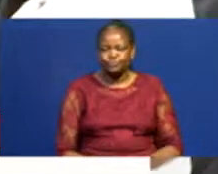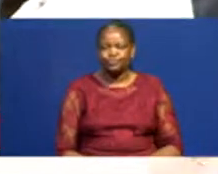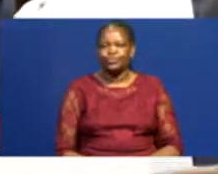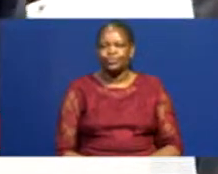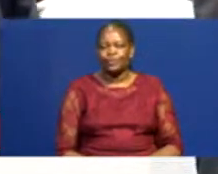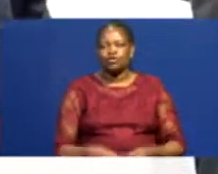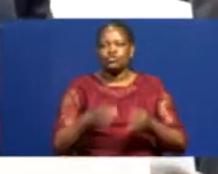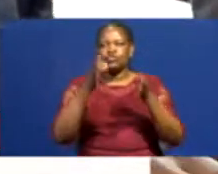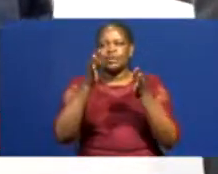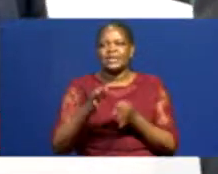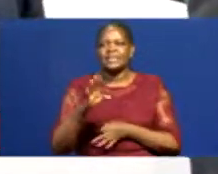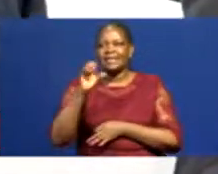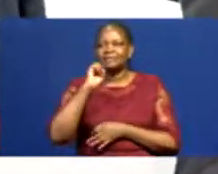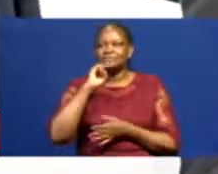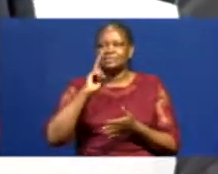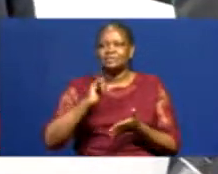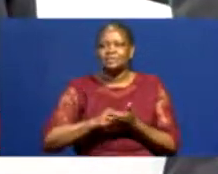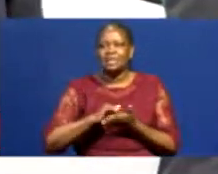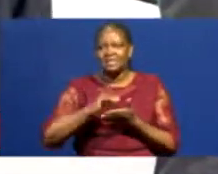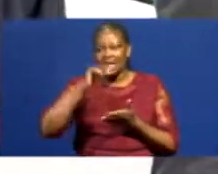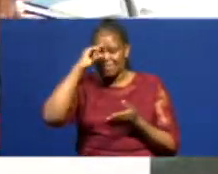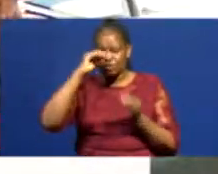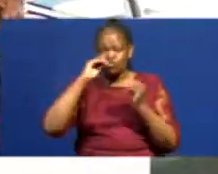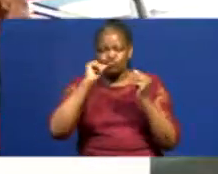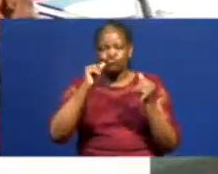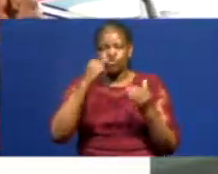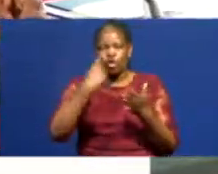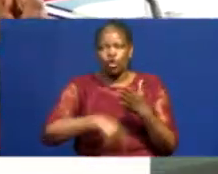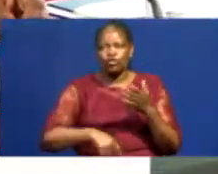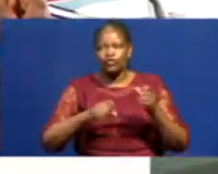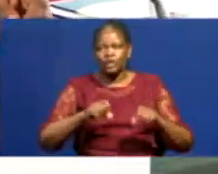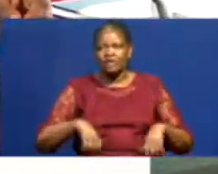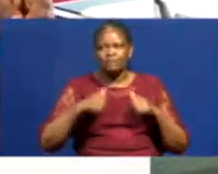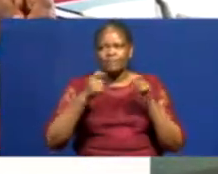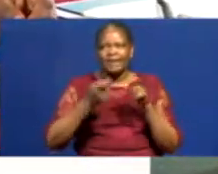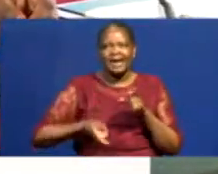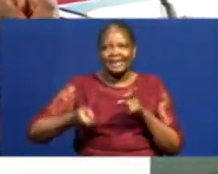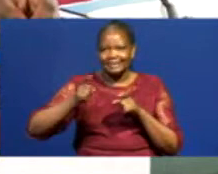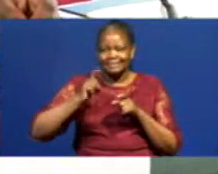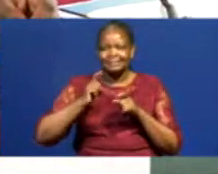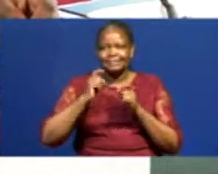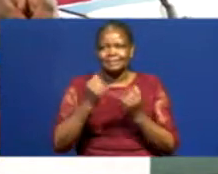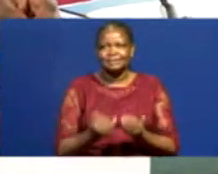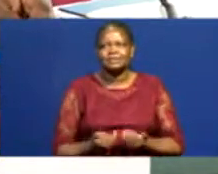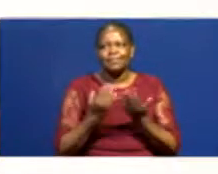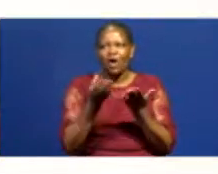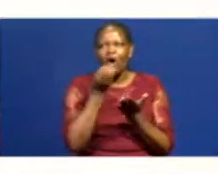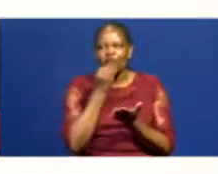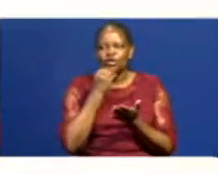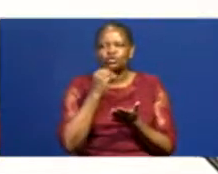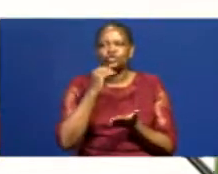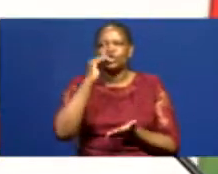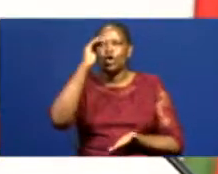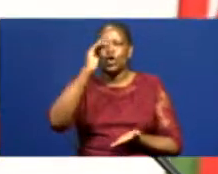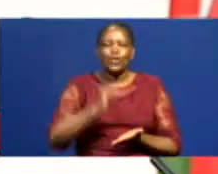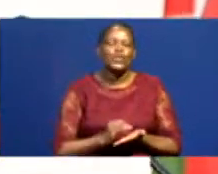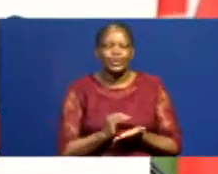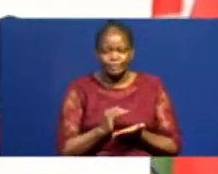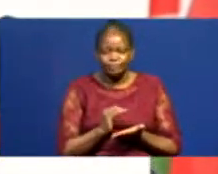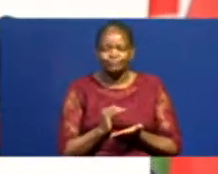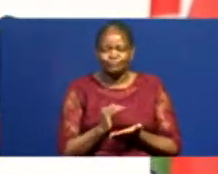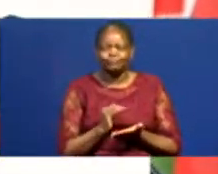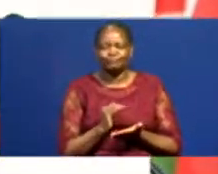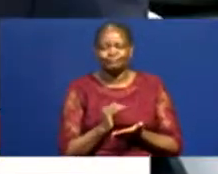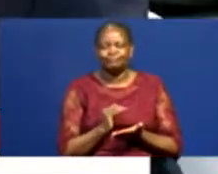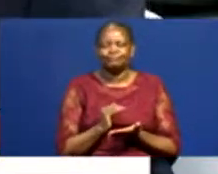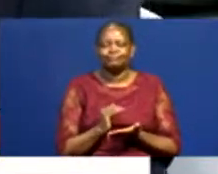Ndogo told the committee, the government is addressing the cost of living by increasing the supply of food to offset the effects of the current economic